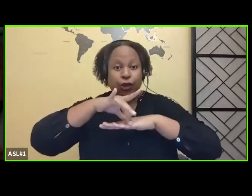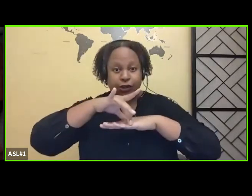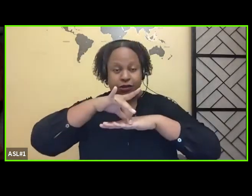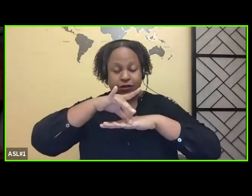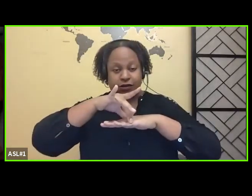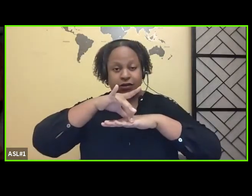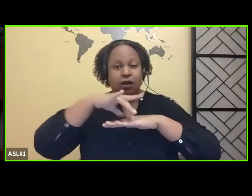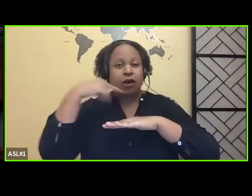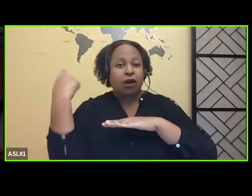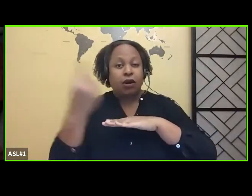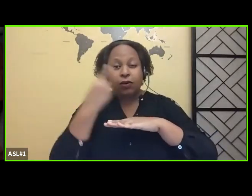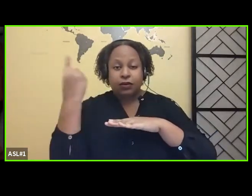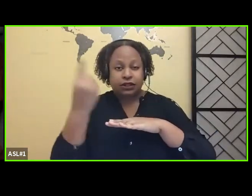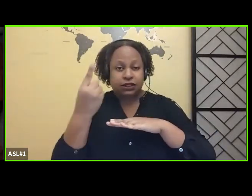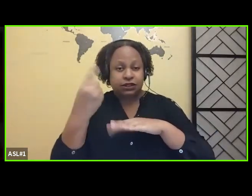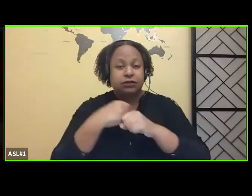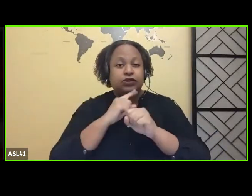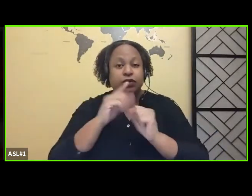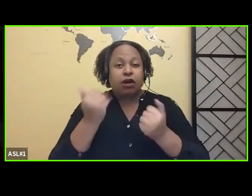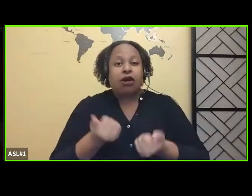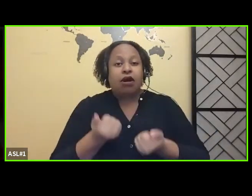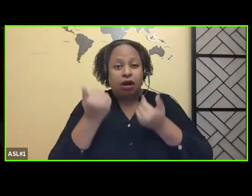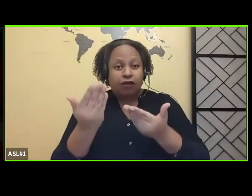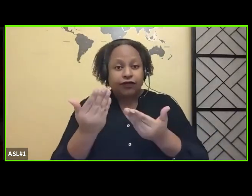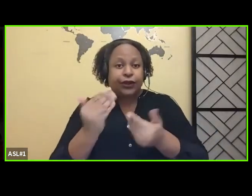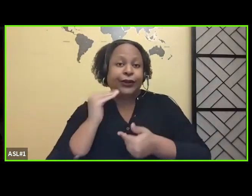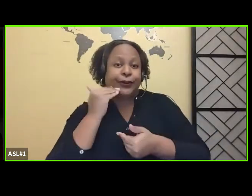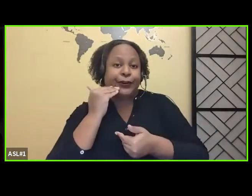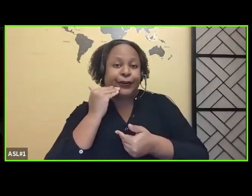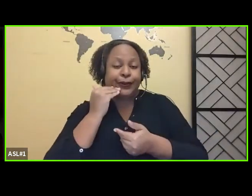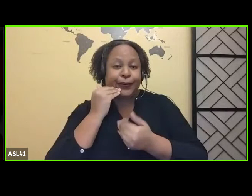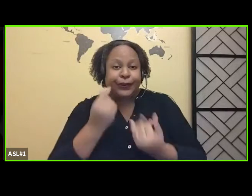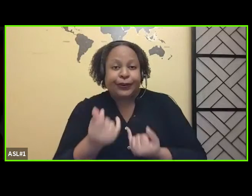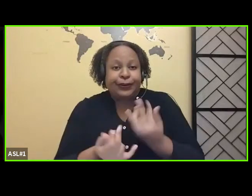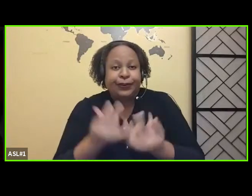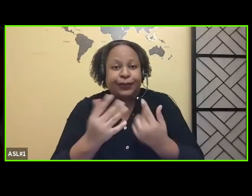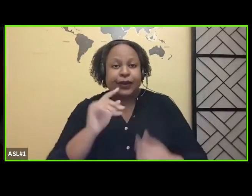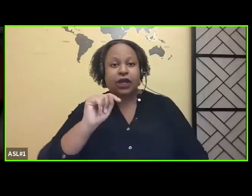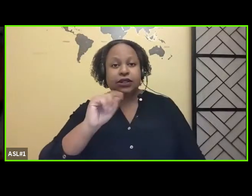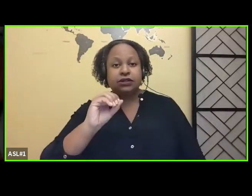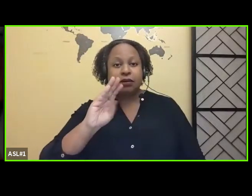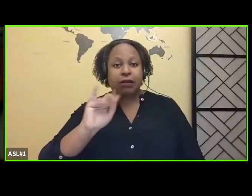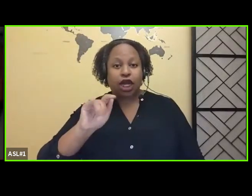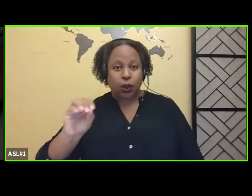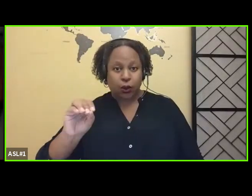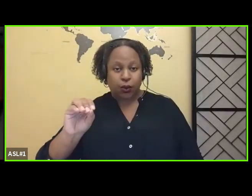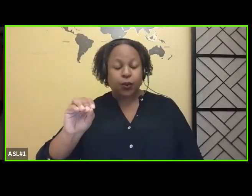always offer some tobacco to her. And I want to